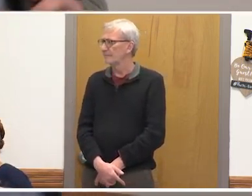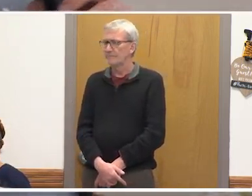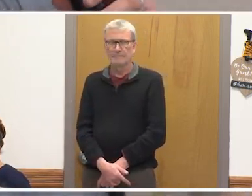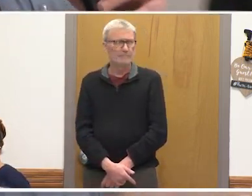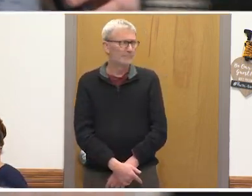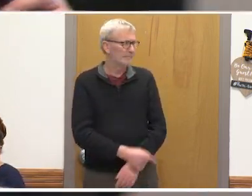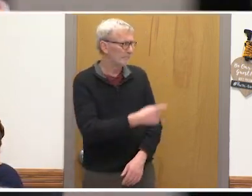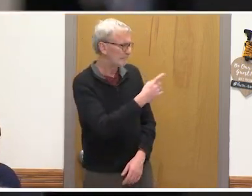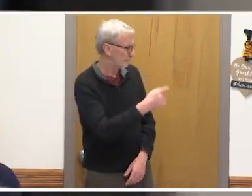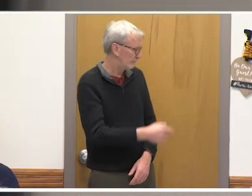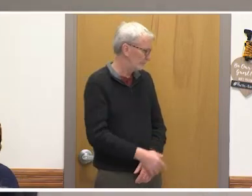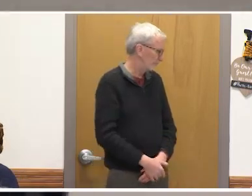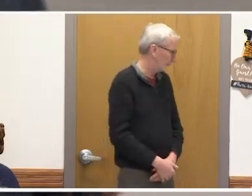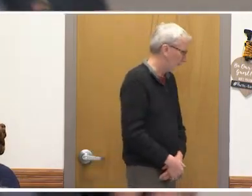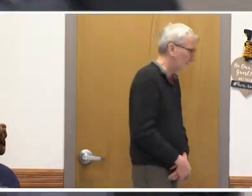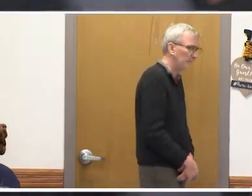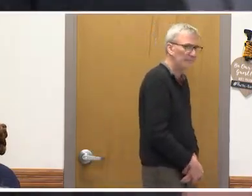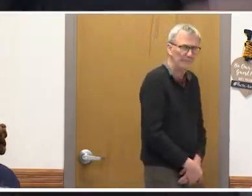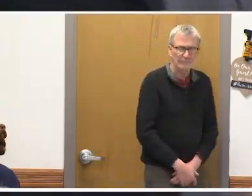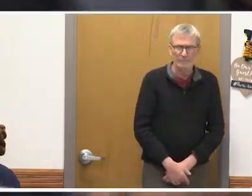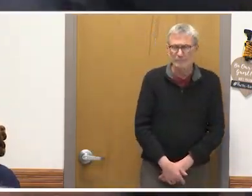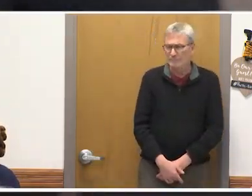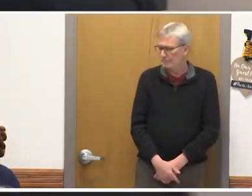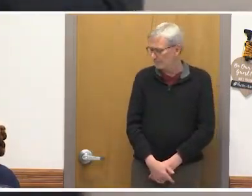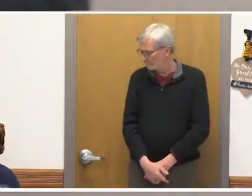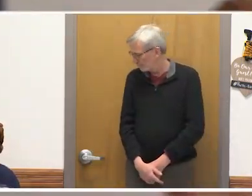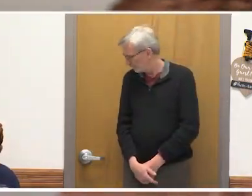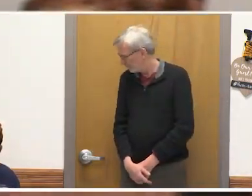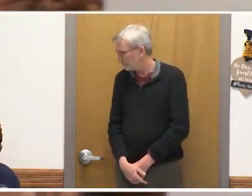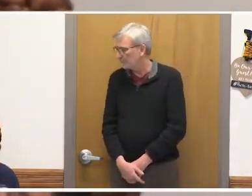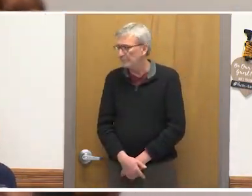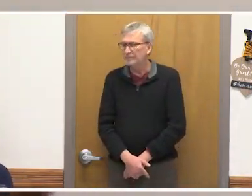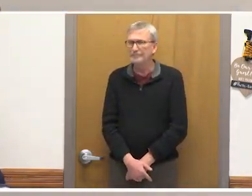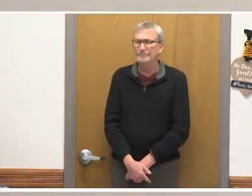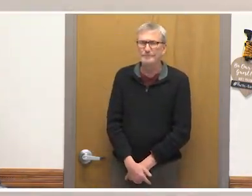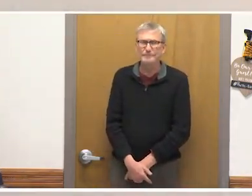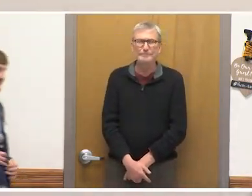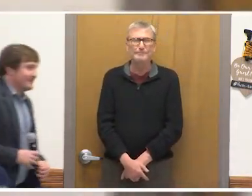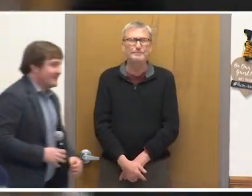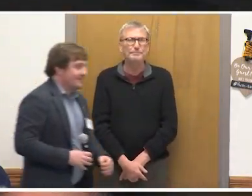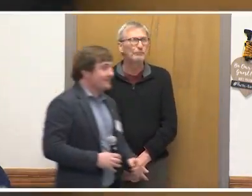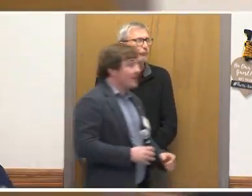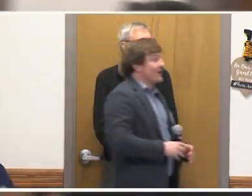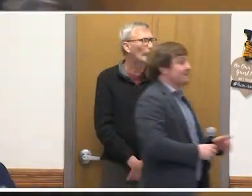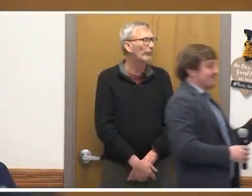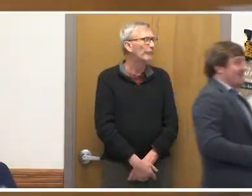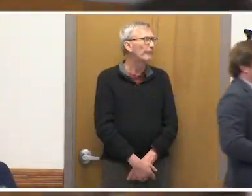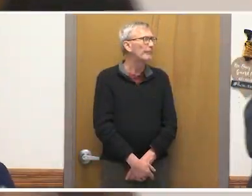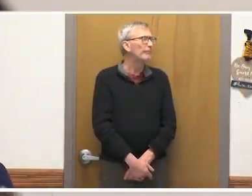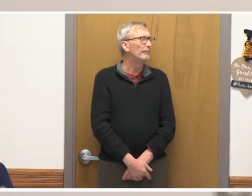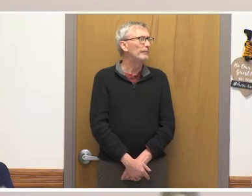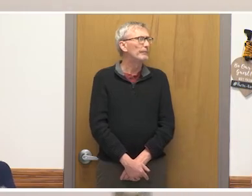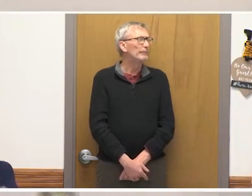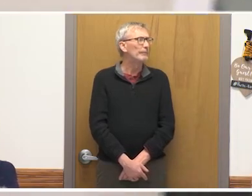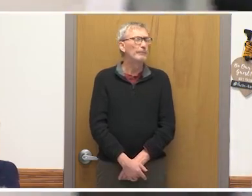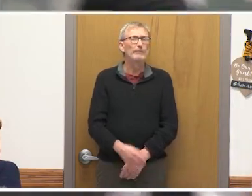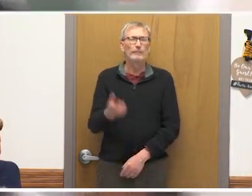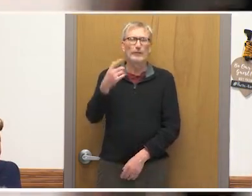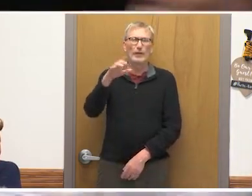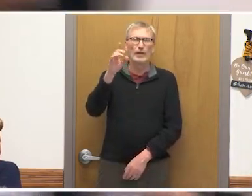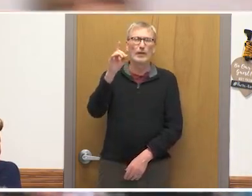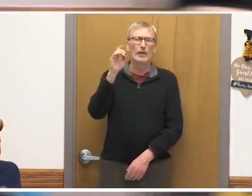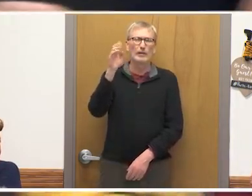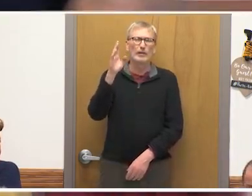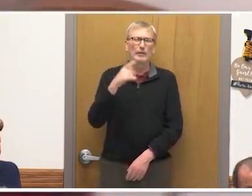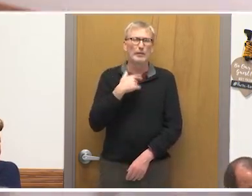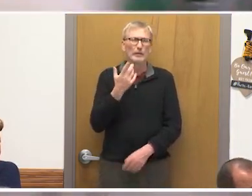Yeah. I'm going to go back here, and then I'll come back up to you. And then there's some online, yeah. Wait. Okay, go ahead. I'm Debbie Sterling.